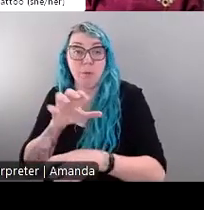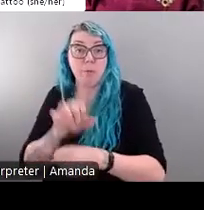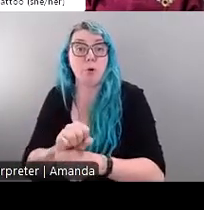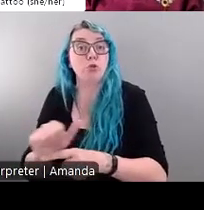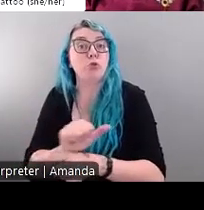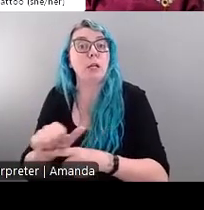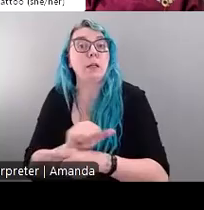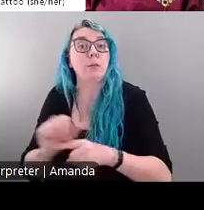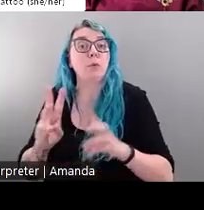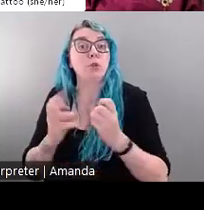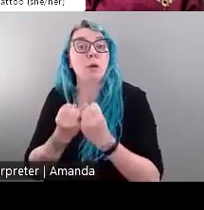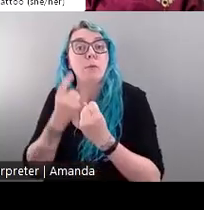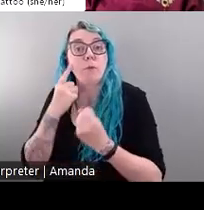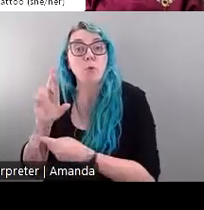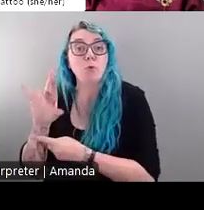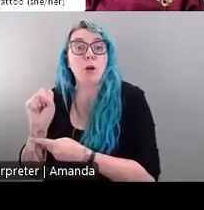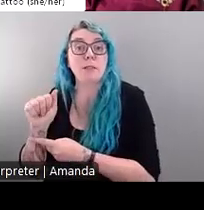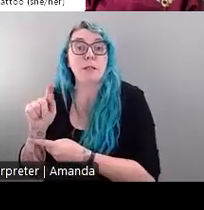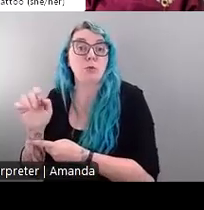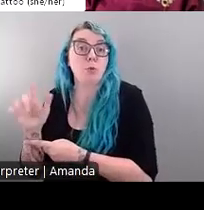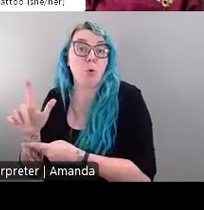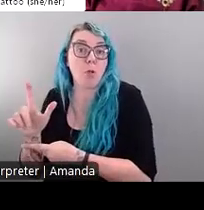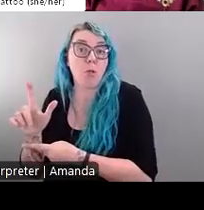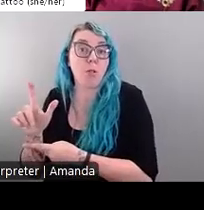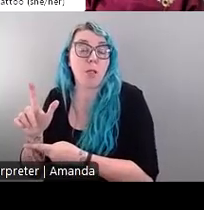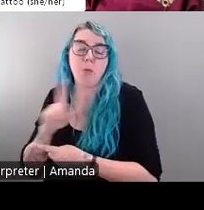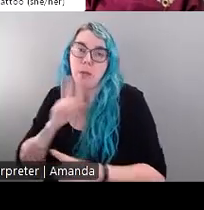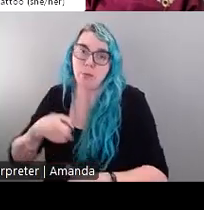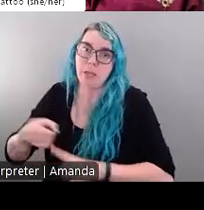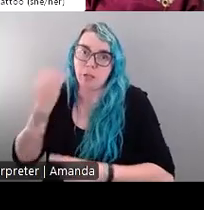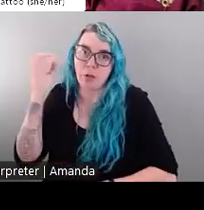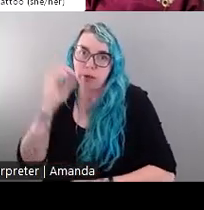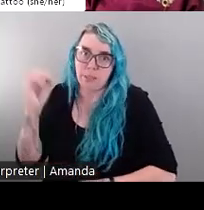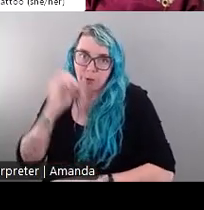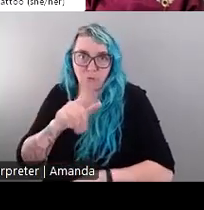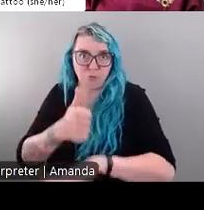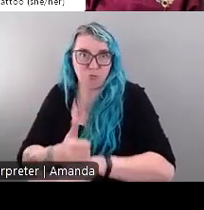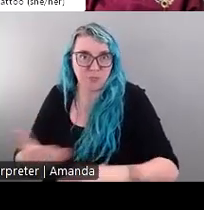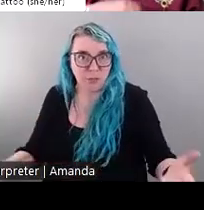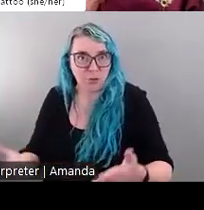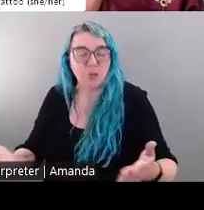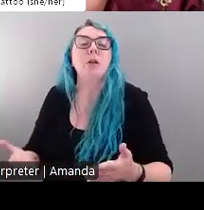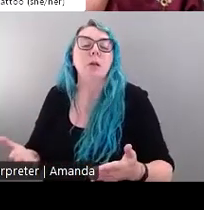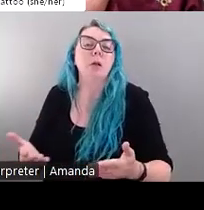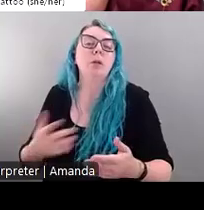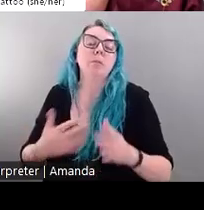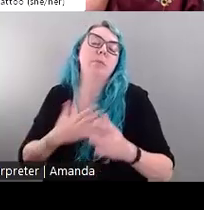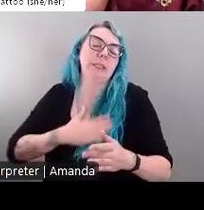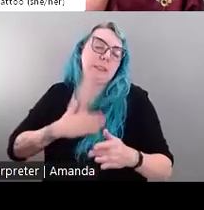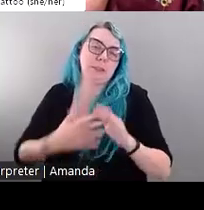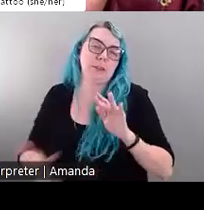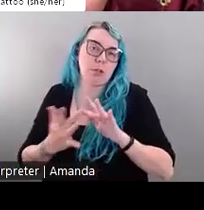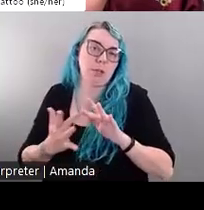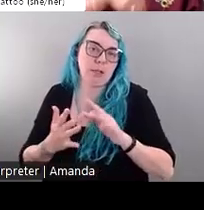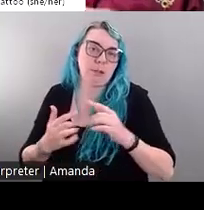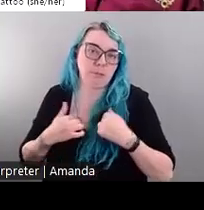as Deepa mentioned, feel free to contact me directly. I believe Margarita is sharing my email address or has already shared it